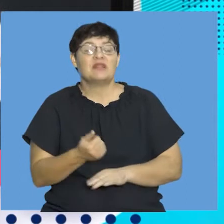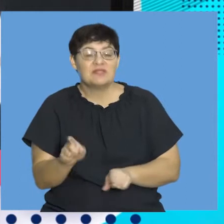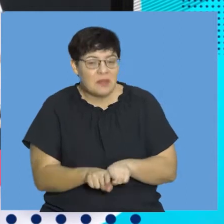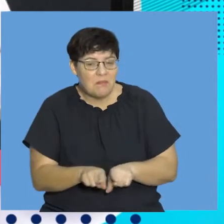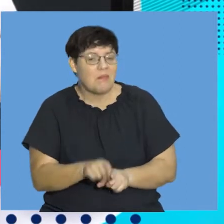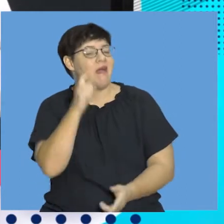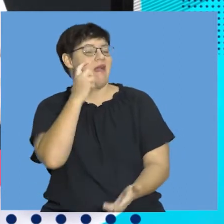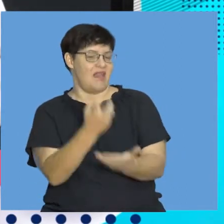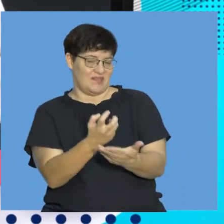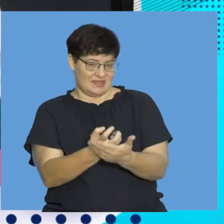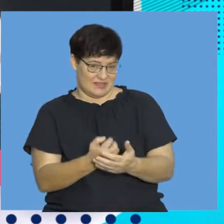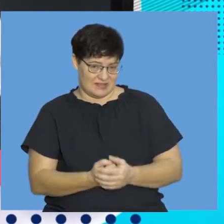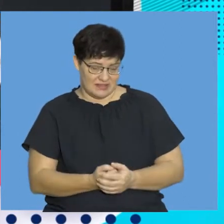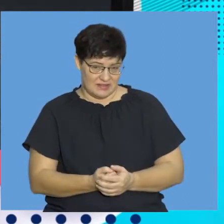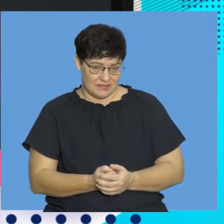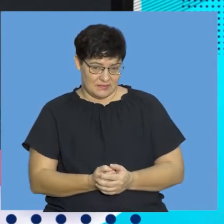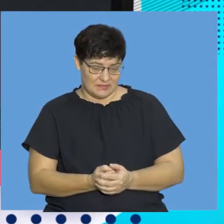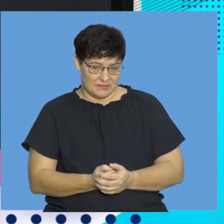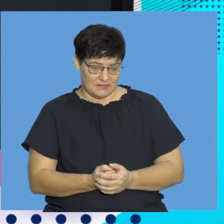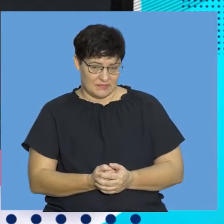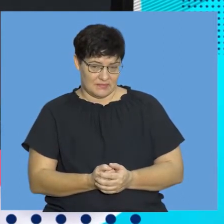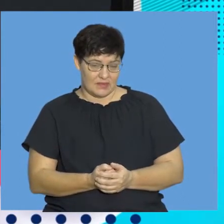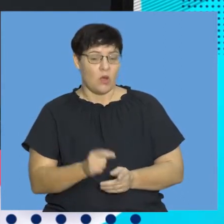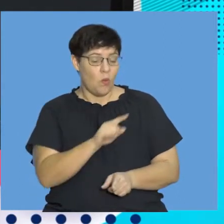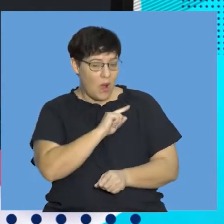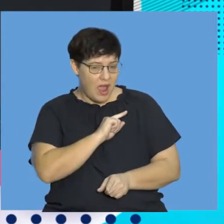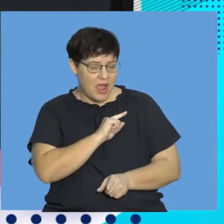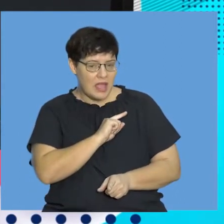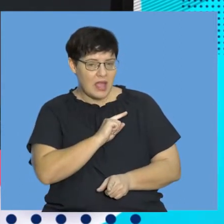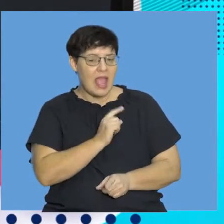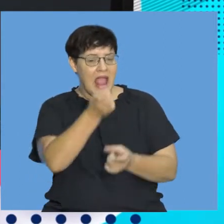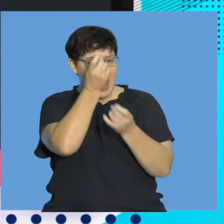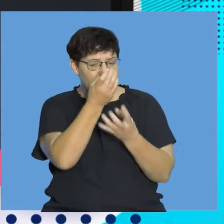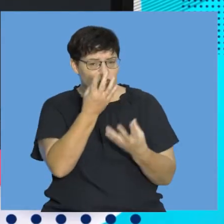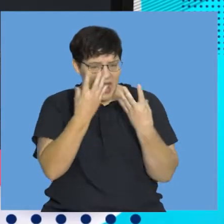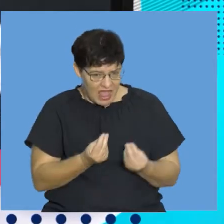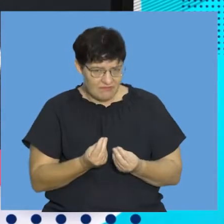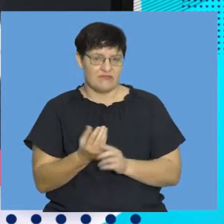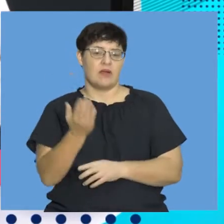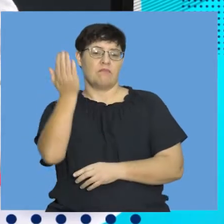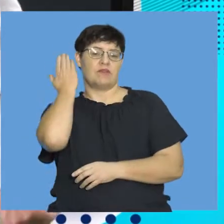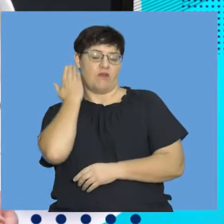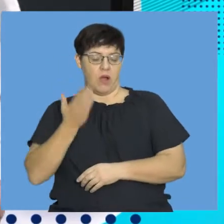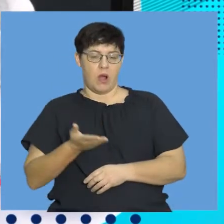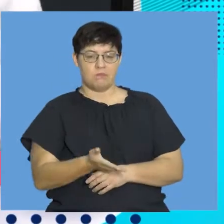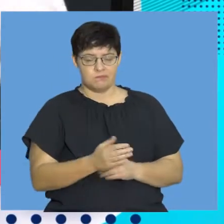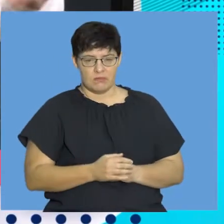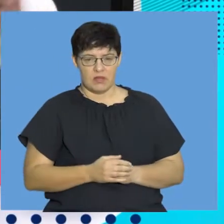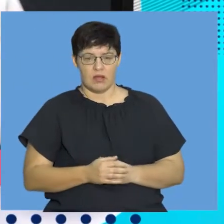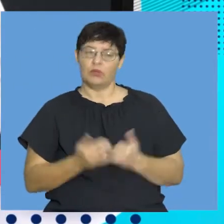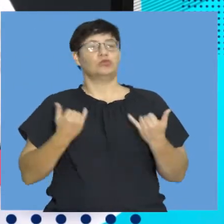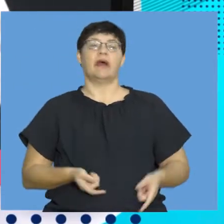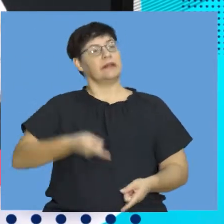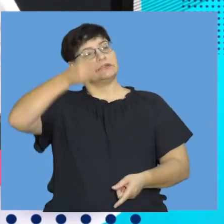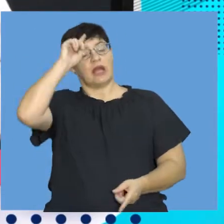evidence. It's based on prior information. So it's just not something that you just decide, okay, there's